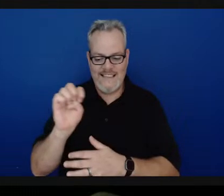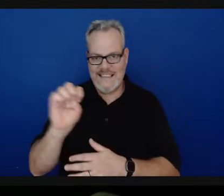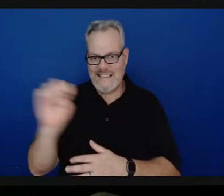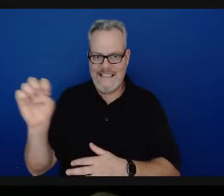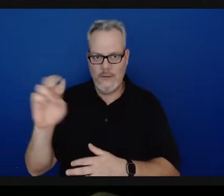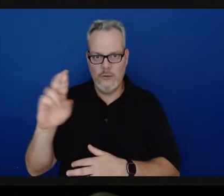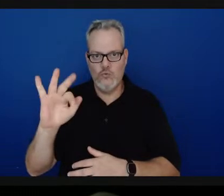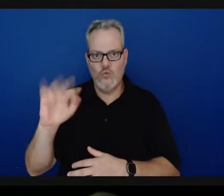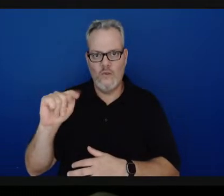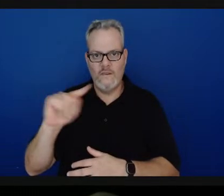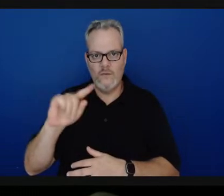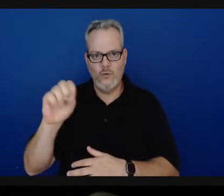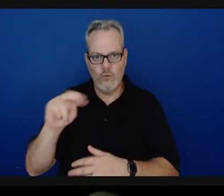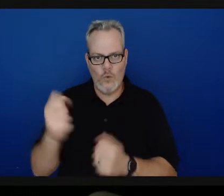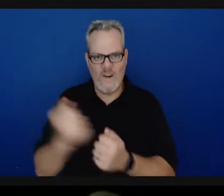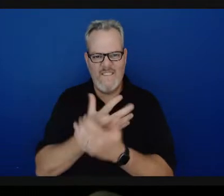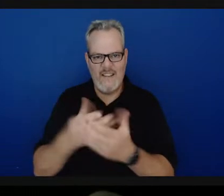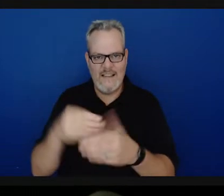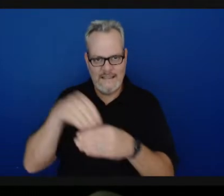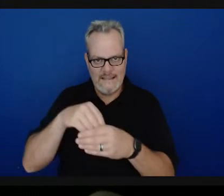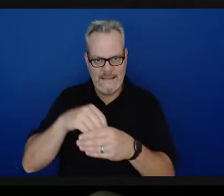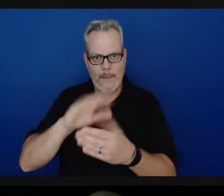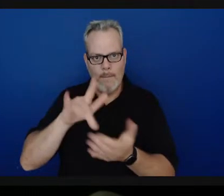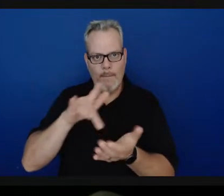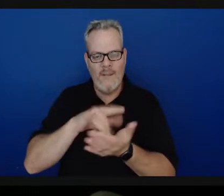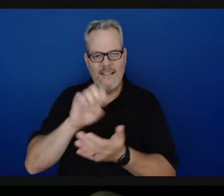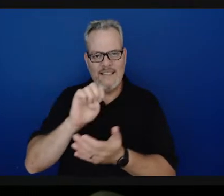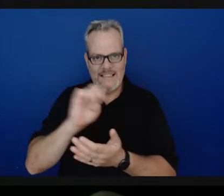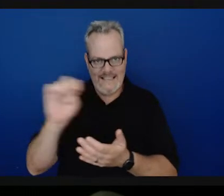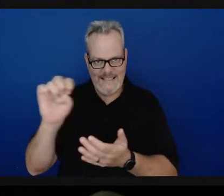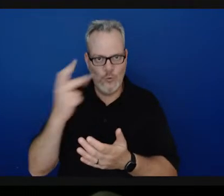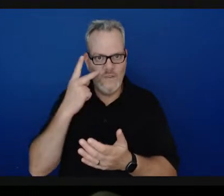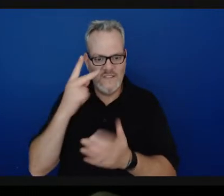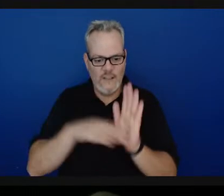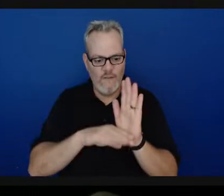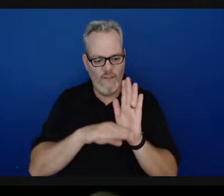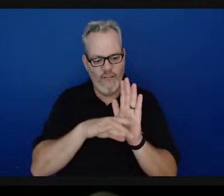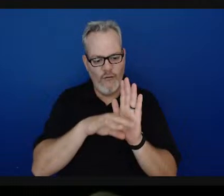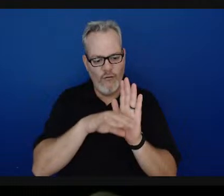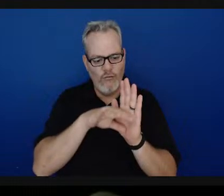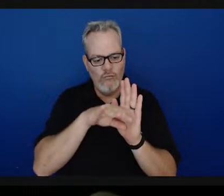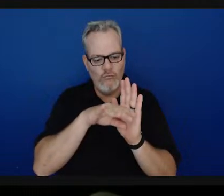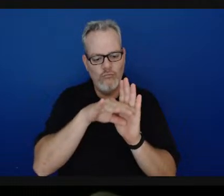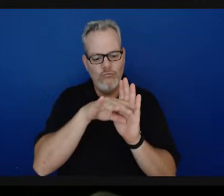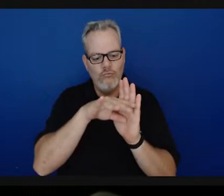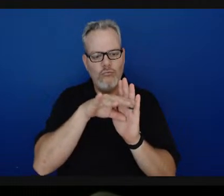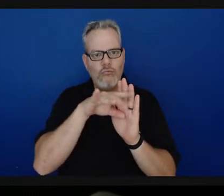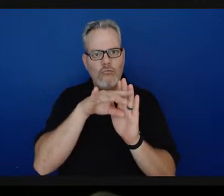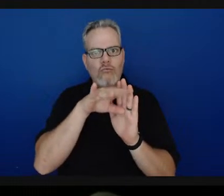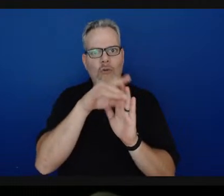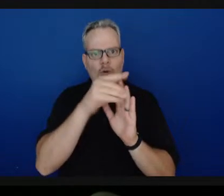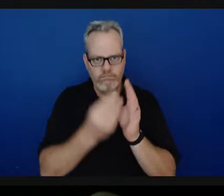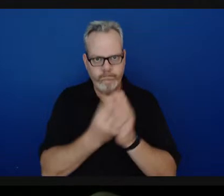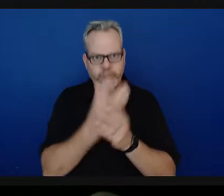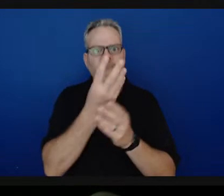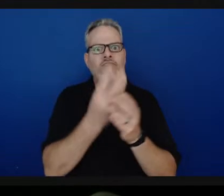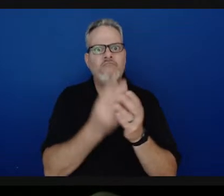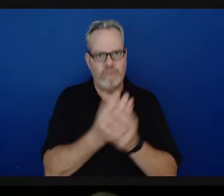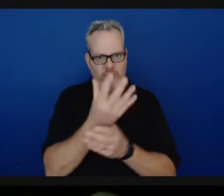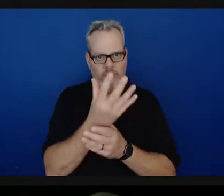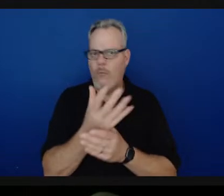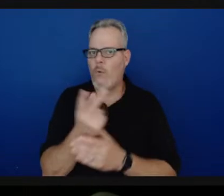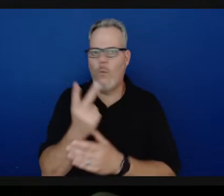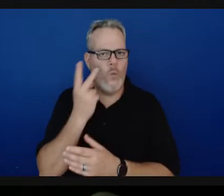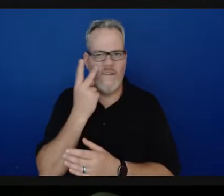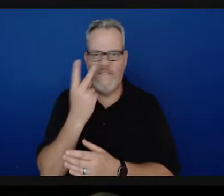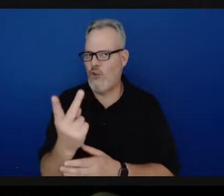East Rift Zone. We've seen filling of the rift in that region to feed the Nepal eruption. We have not seen